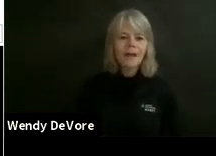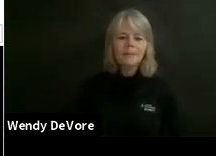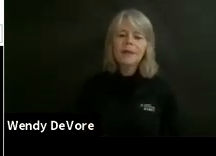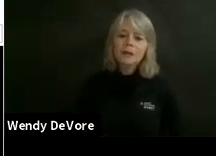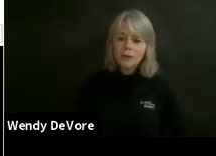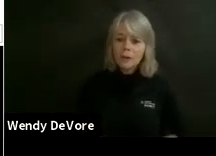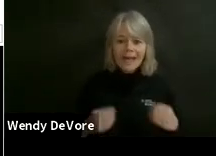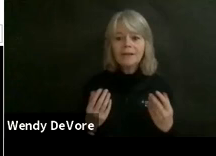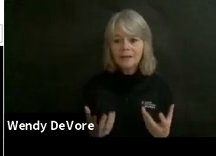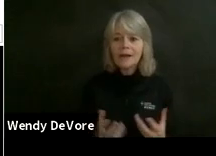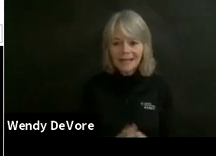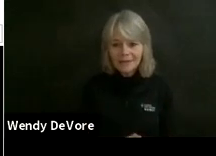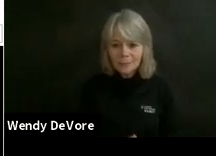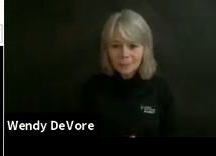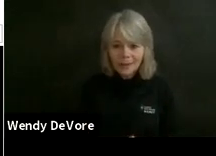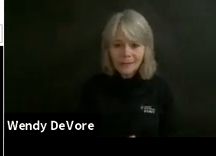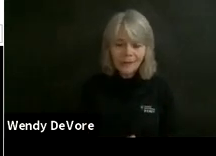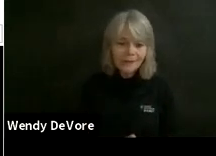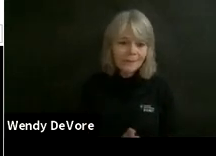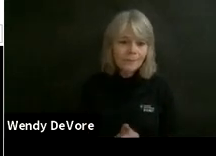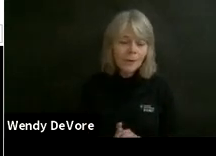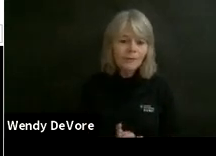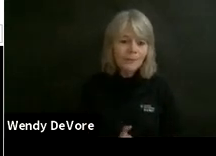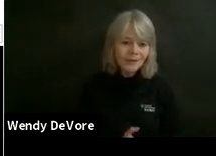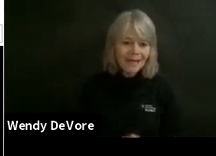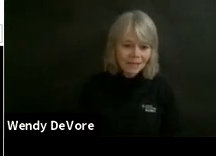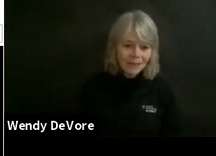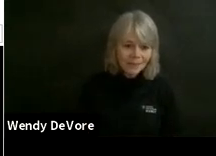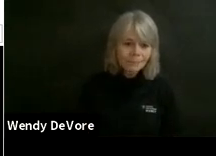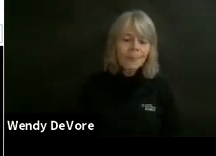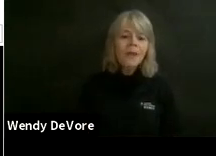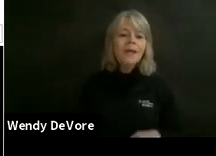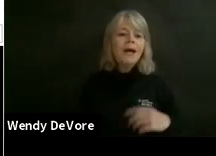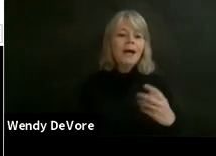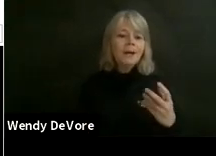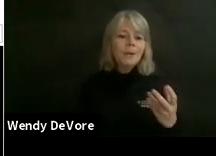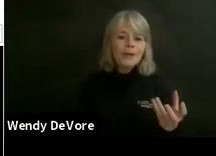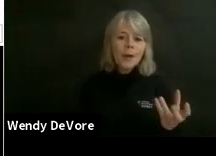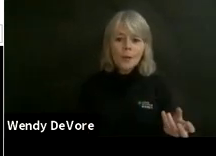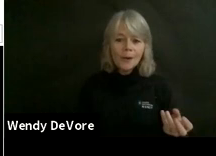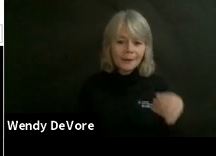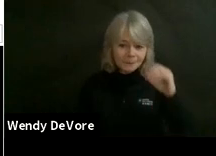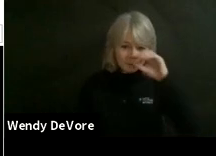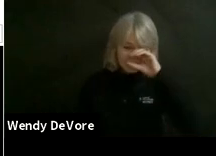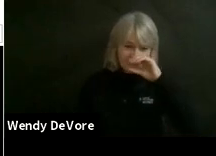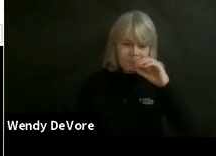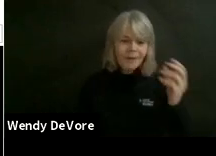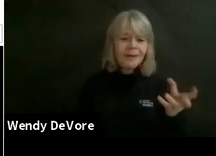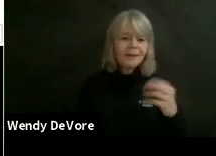at this time. So ASL is his primary mode of communication. With Omar,